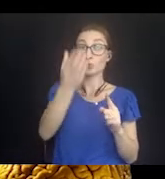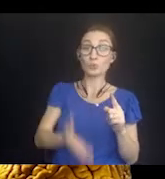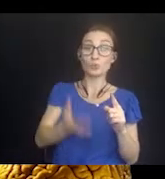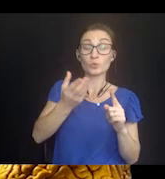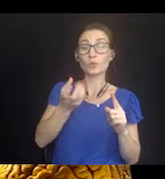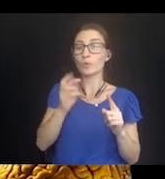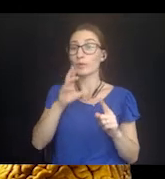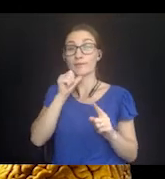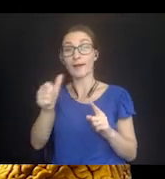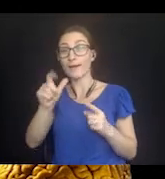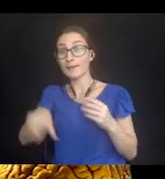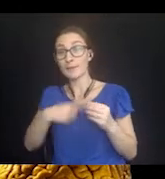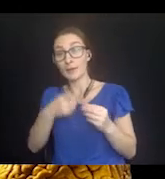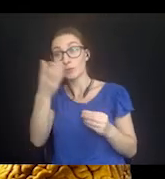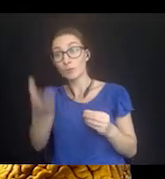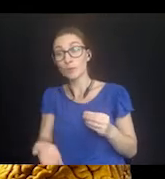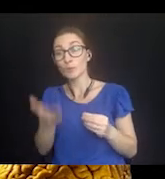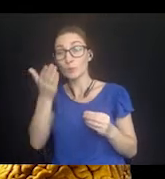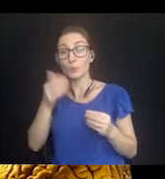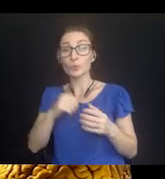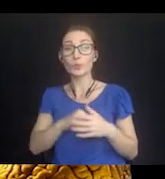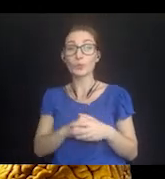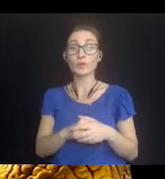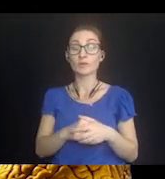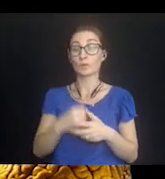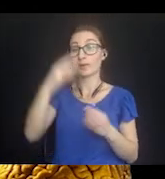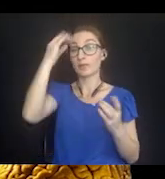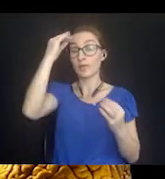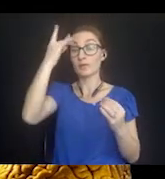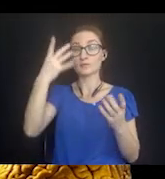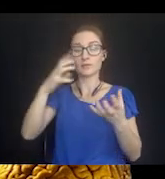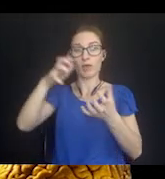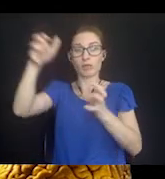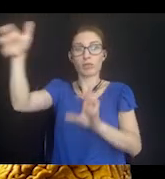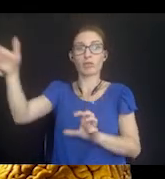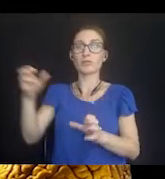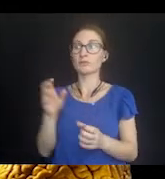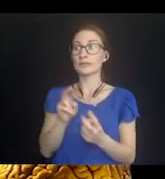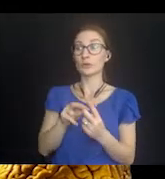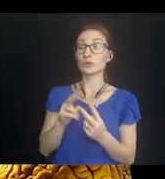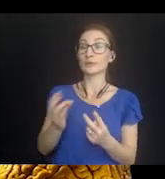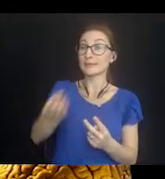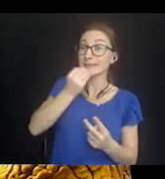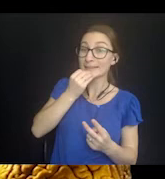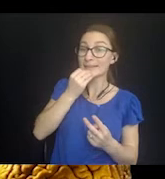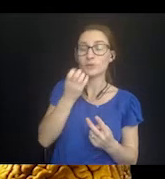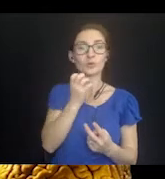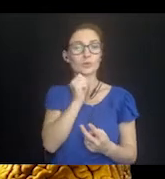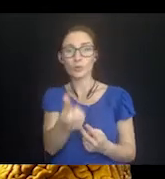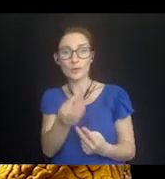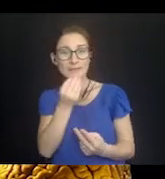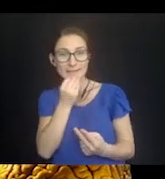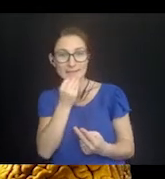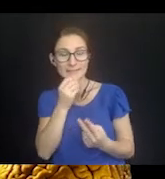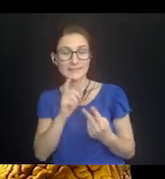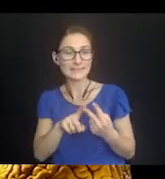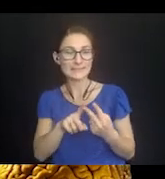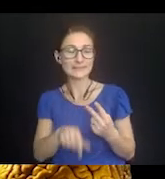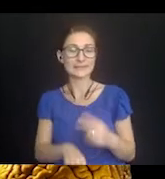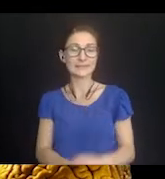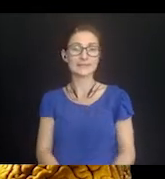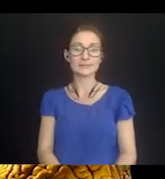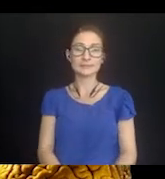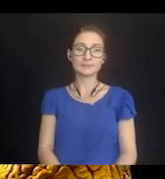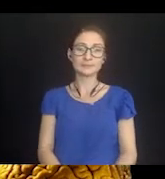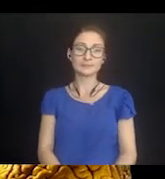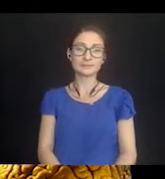It's either about you or not about you. Your chocolate cake, it belongs to you. Your thoughts get distorted. Either should not eat it or should